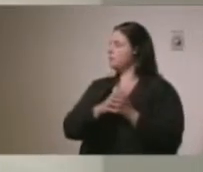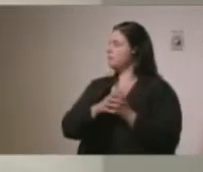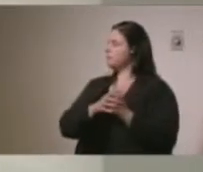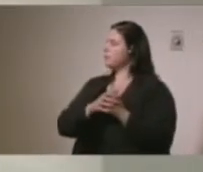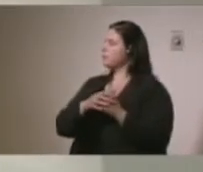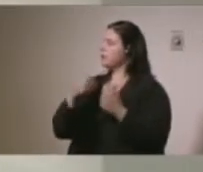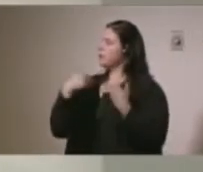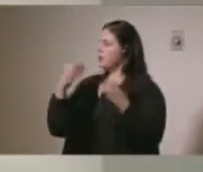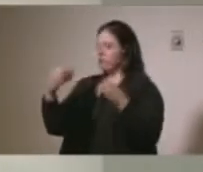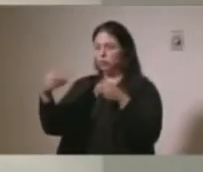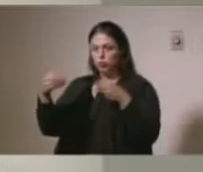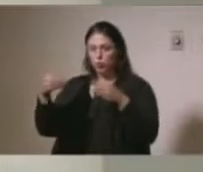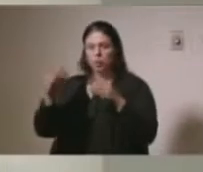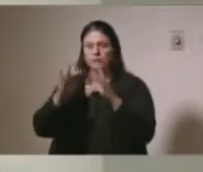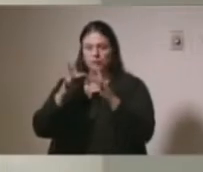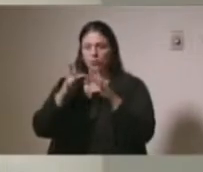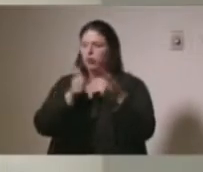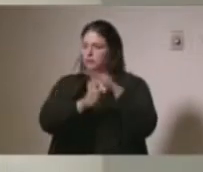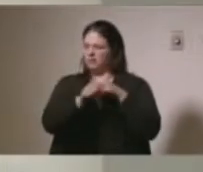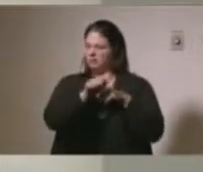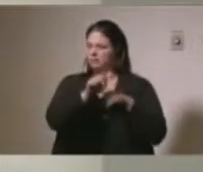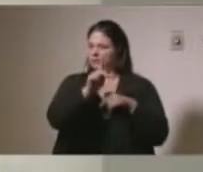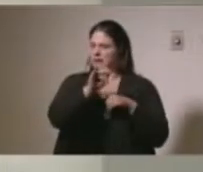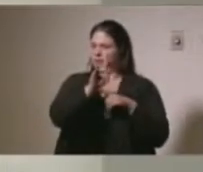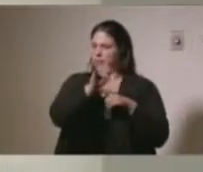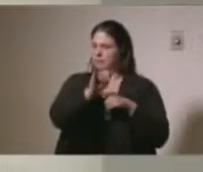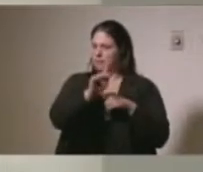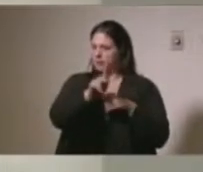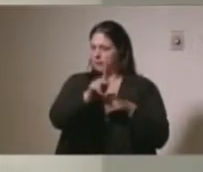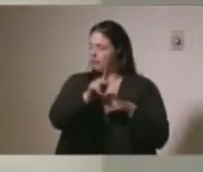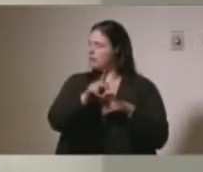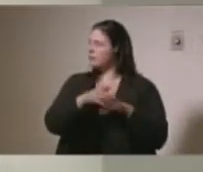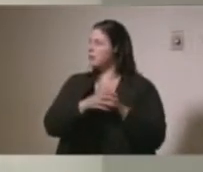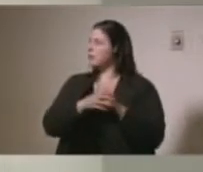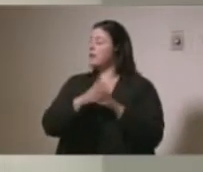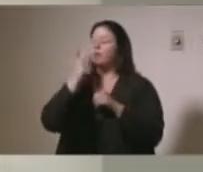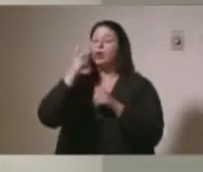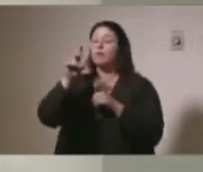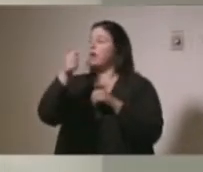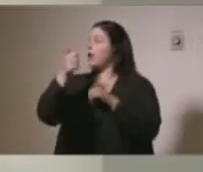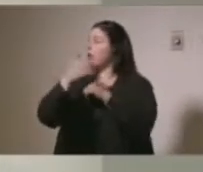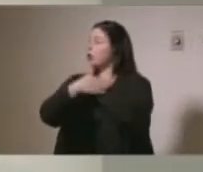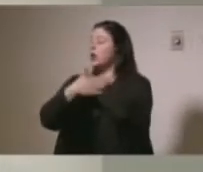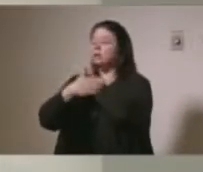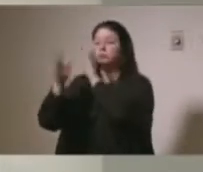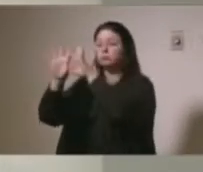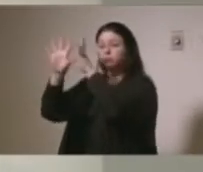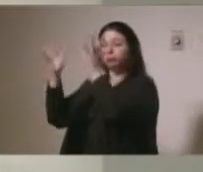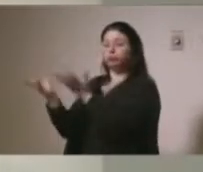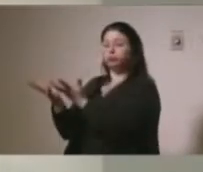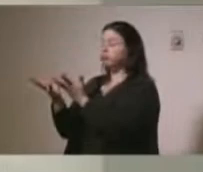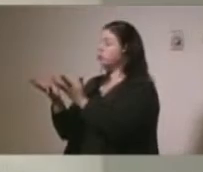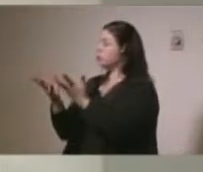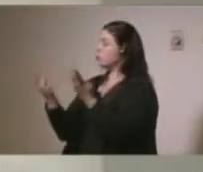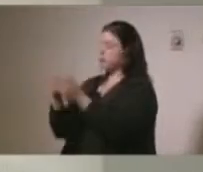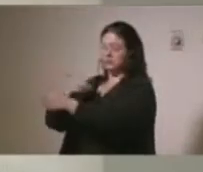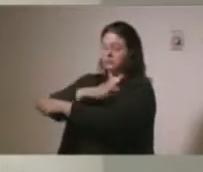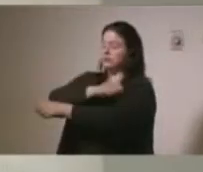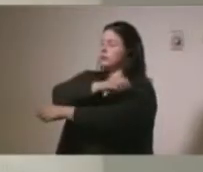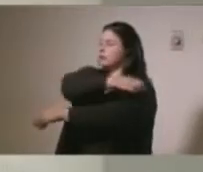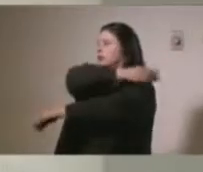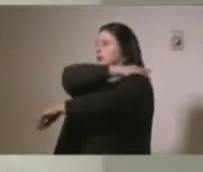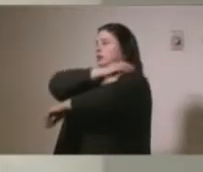stores network, which is a part of KiwiBank. If you have a look at the overseas stuff, that's all about what's